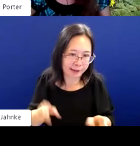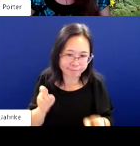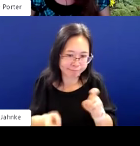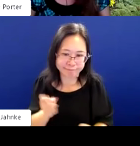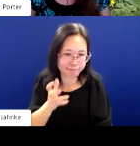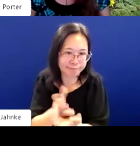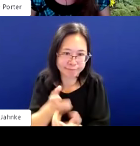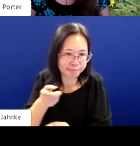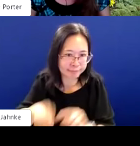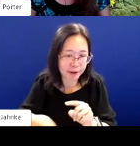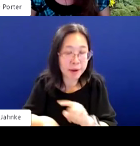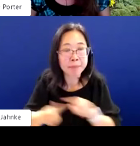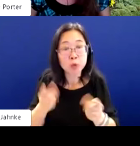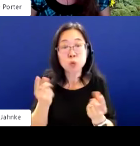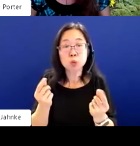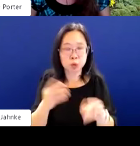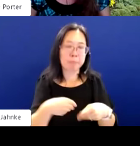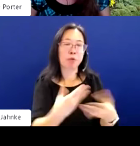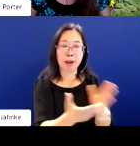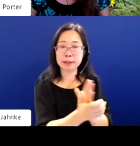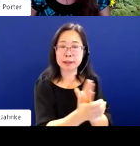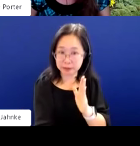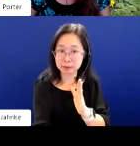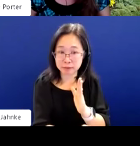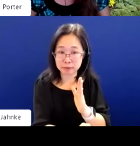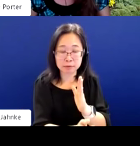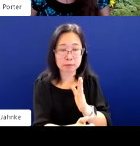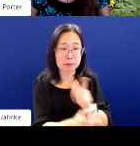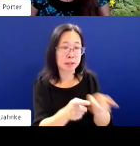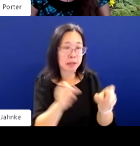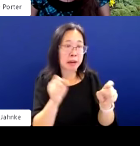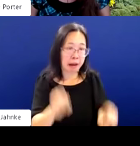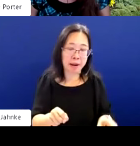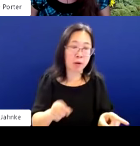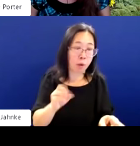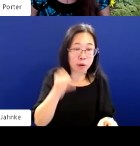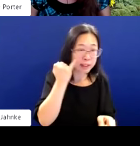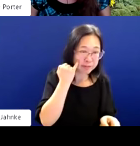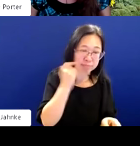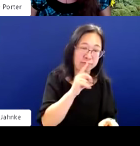to try and become more accepting of those things that they cannot control.